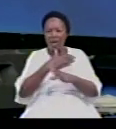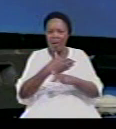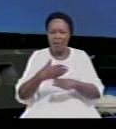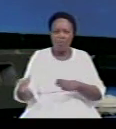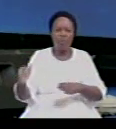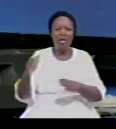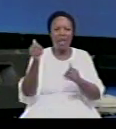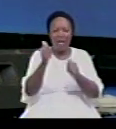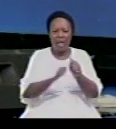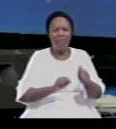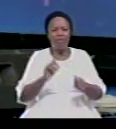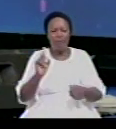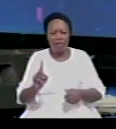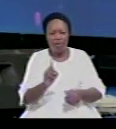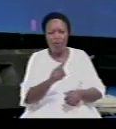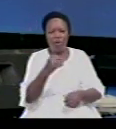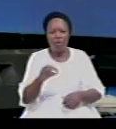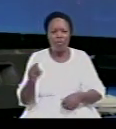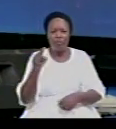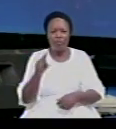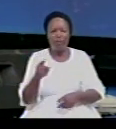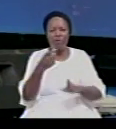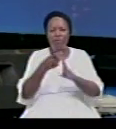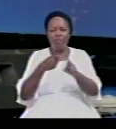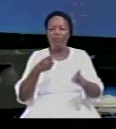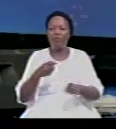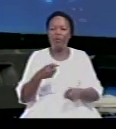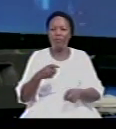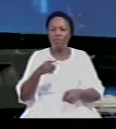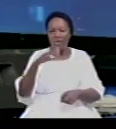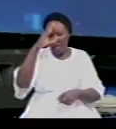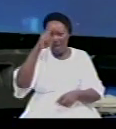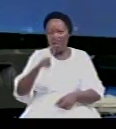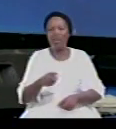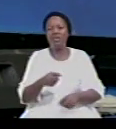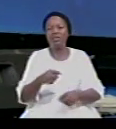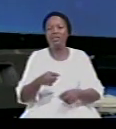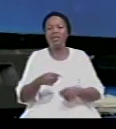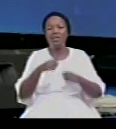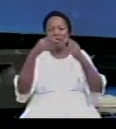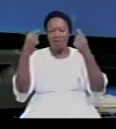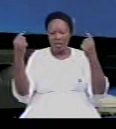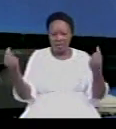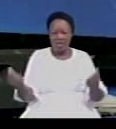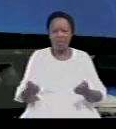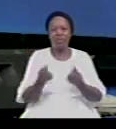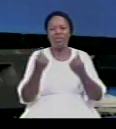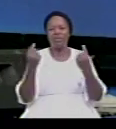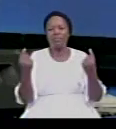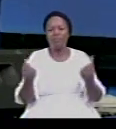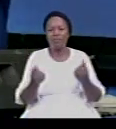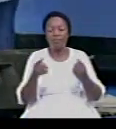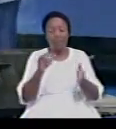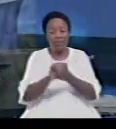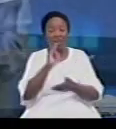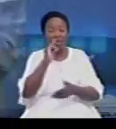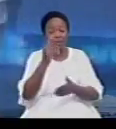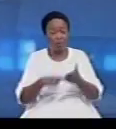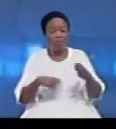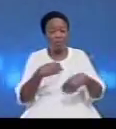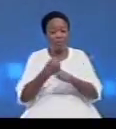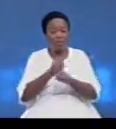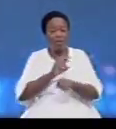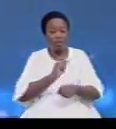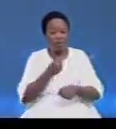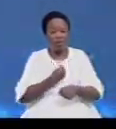every one of you from his iniquities. That's what makes us